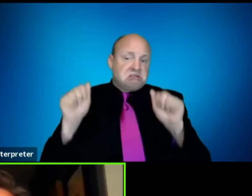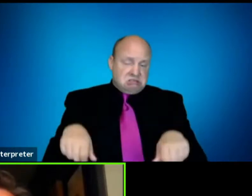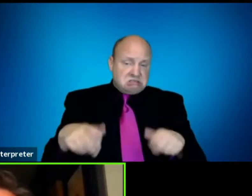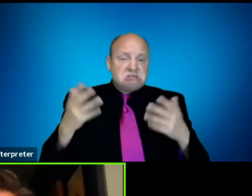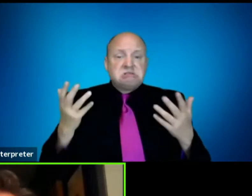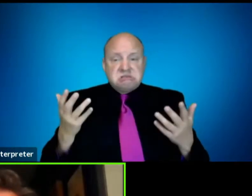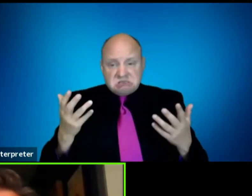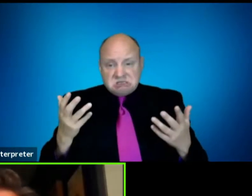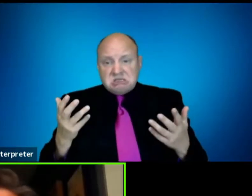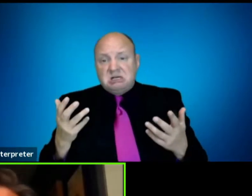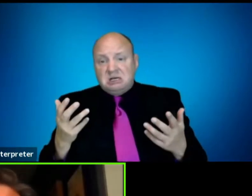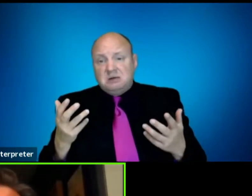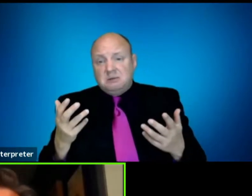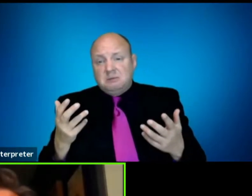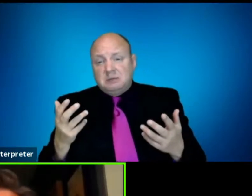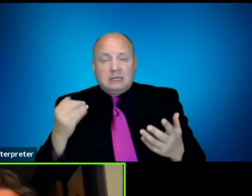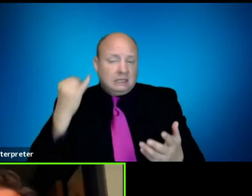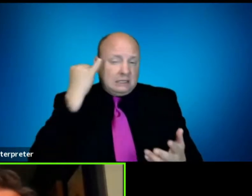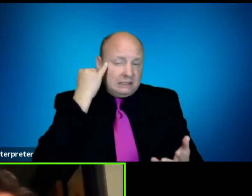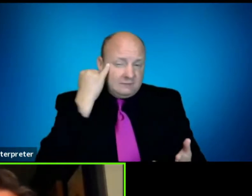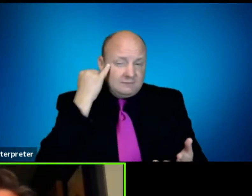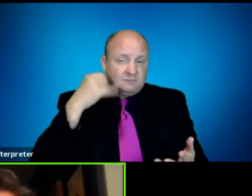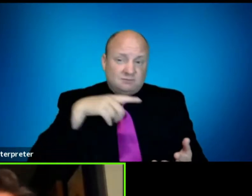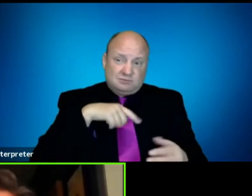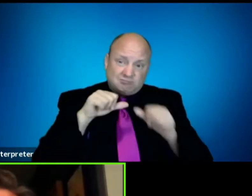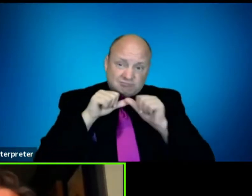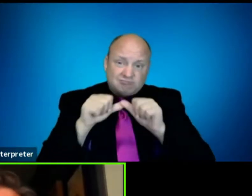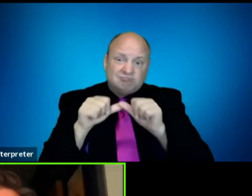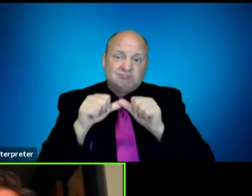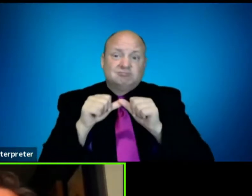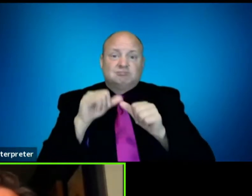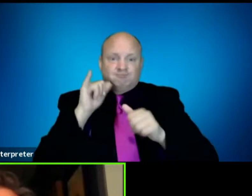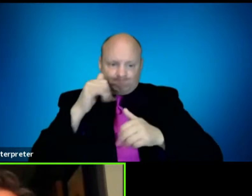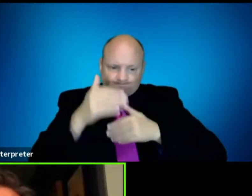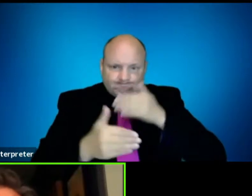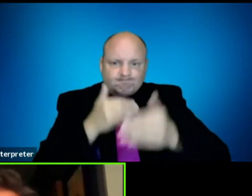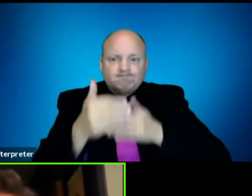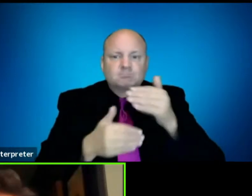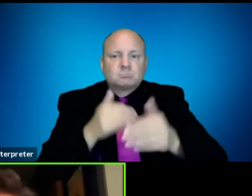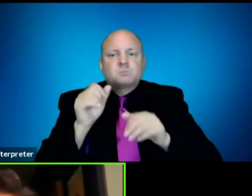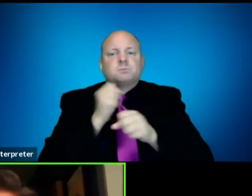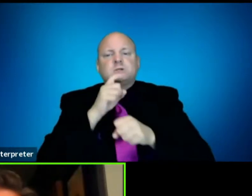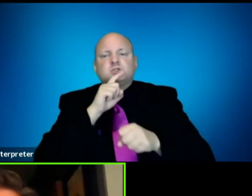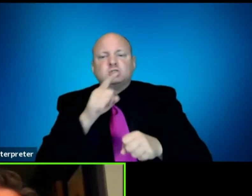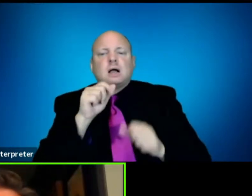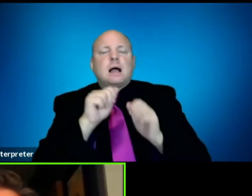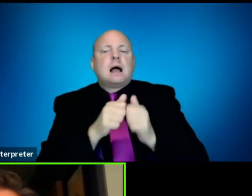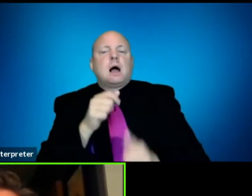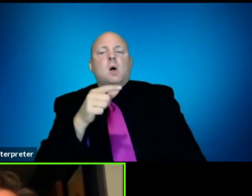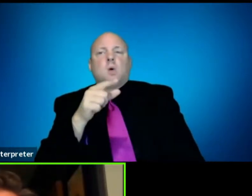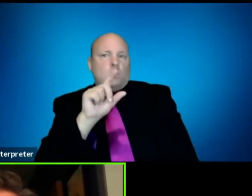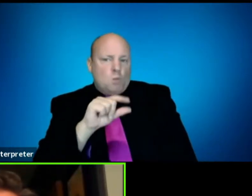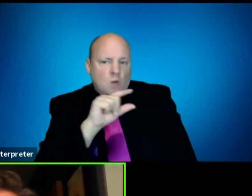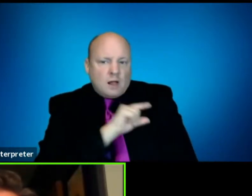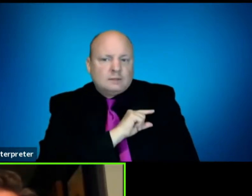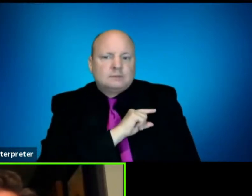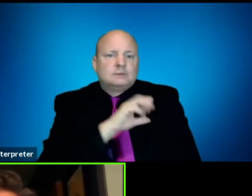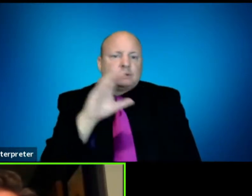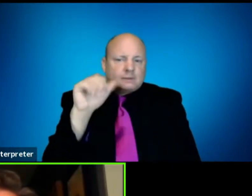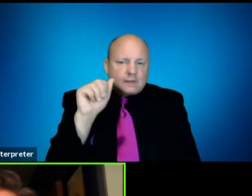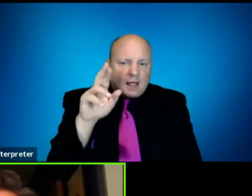that the care is there for all of us. Quality care delivered by skilled professionals is there